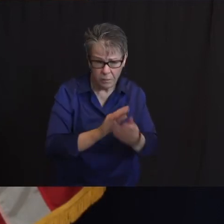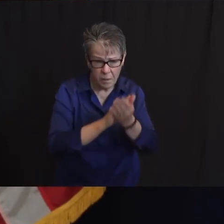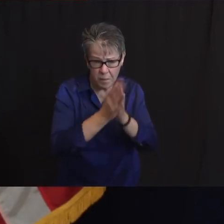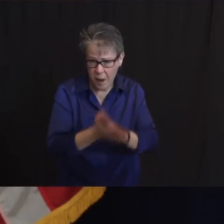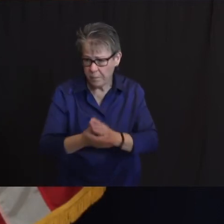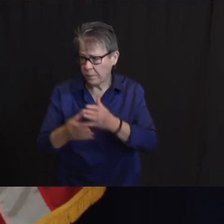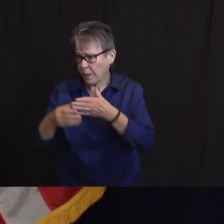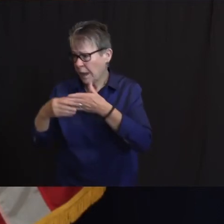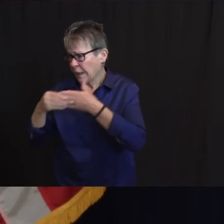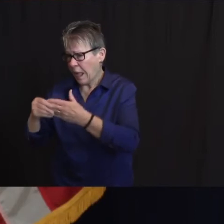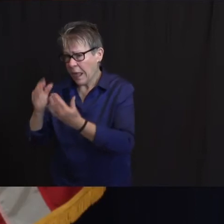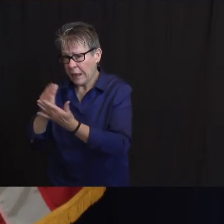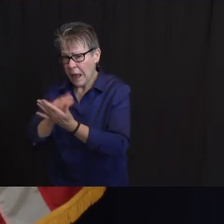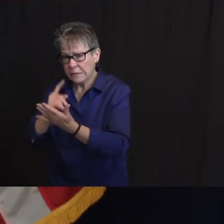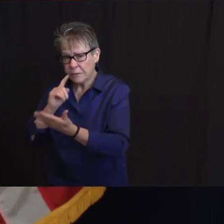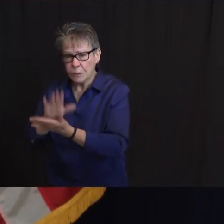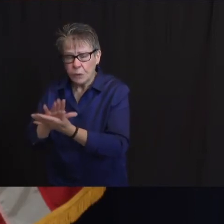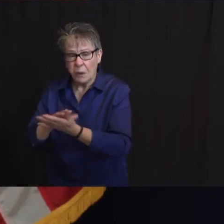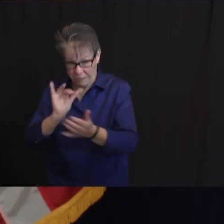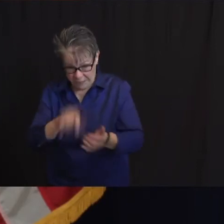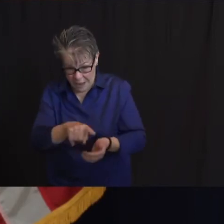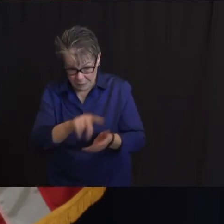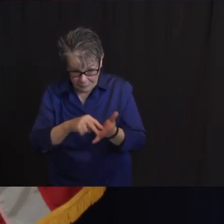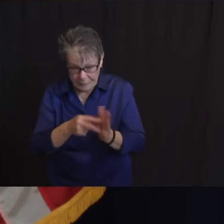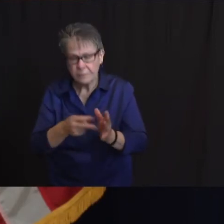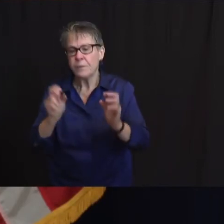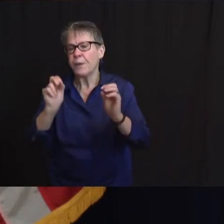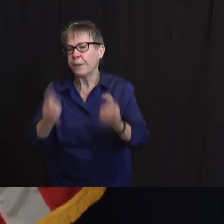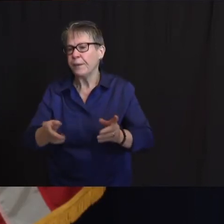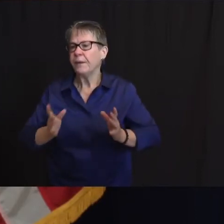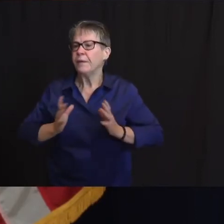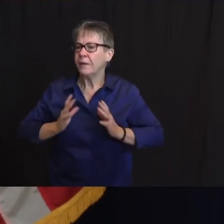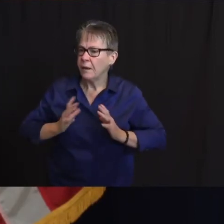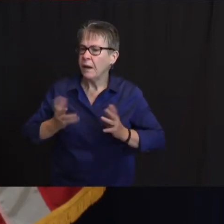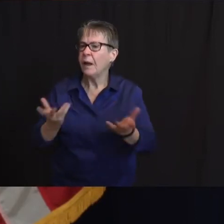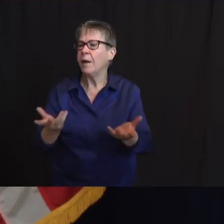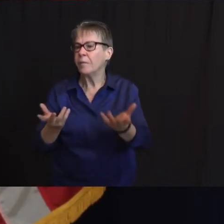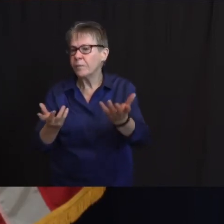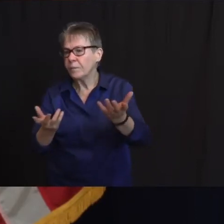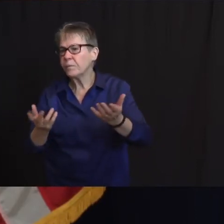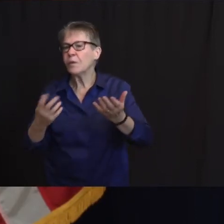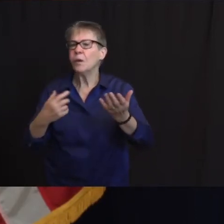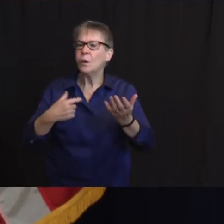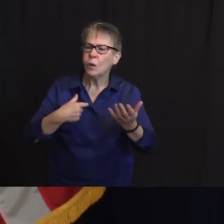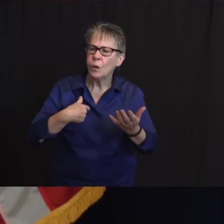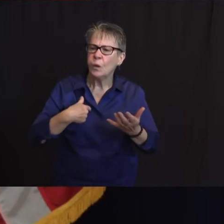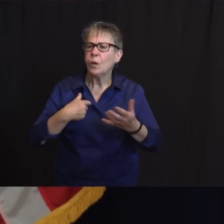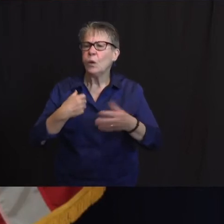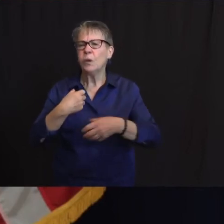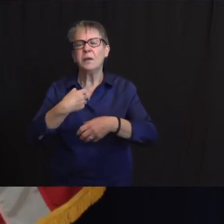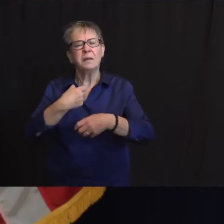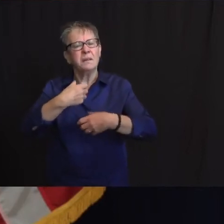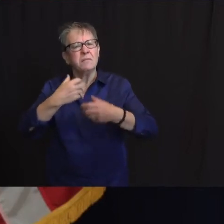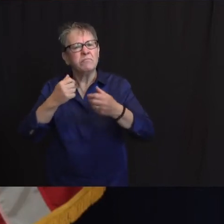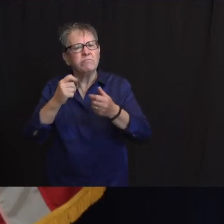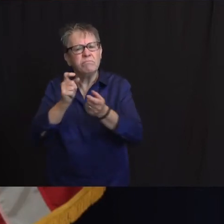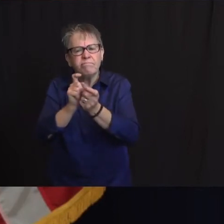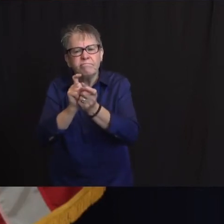do routinely make typically minor updates, revisions, answer